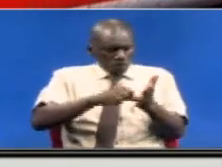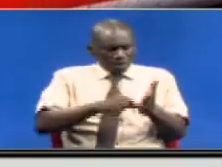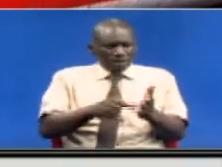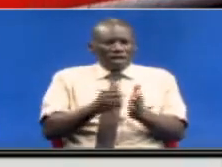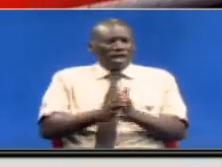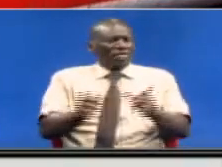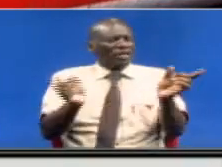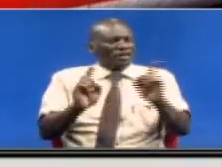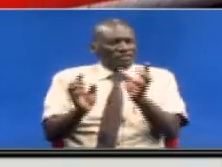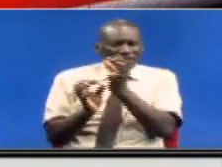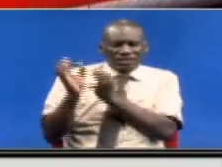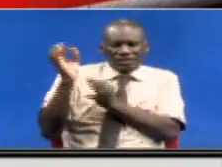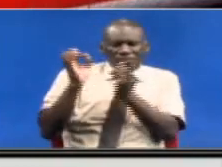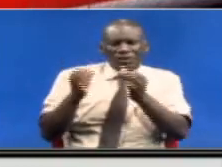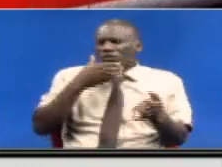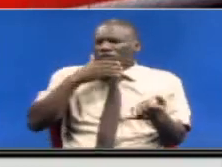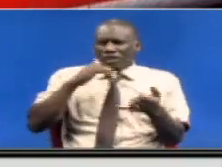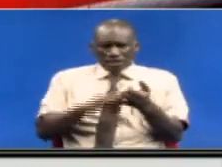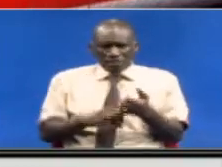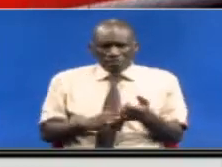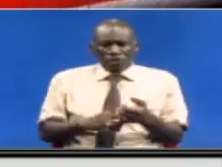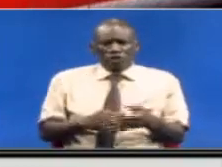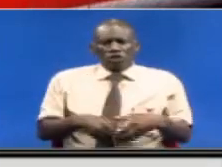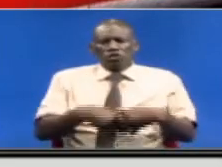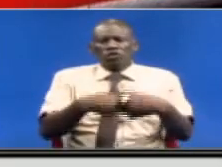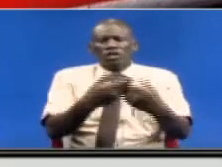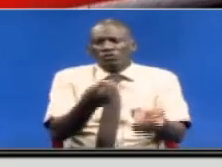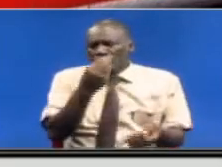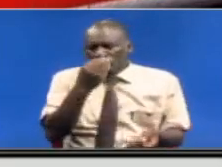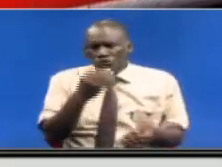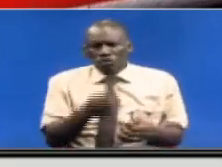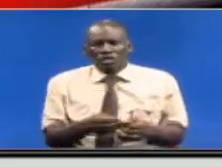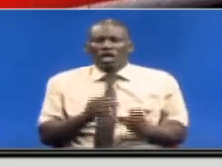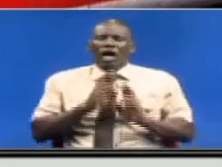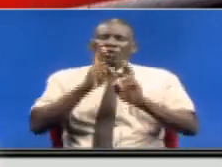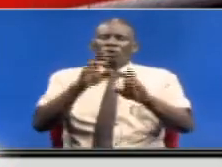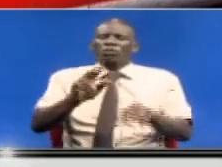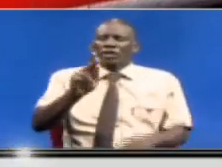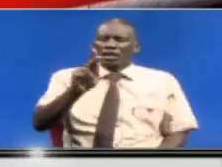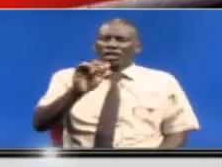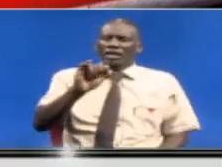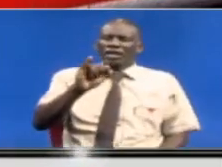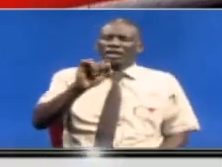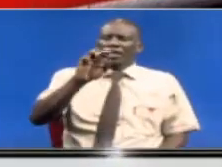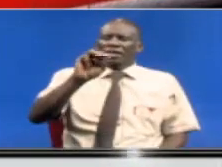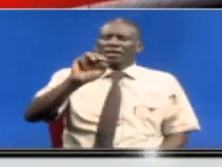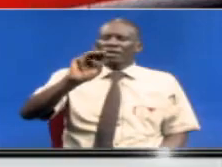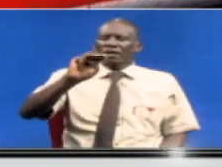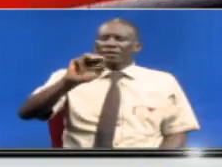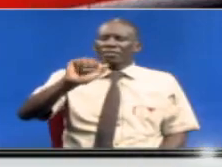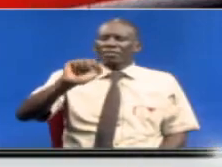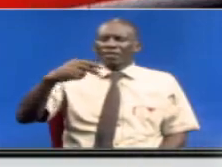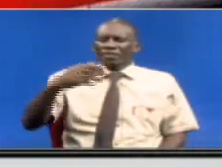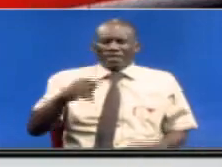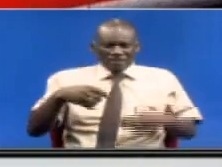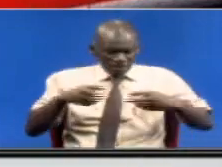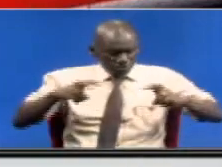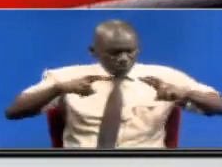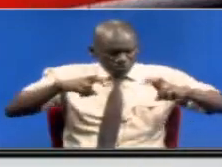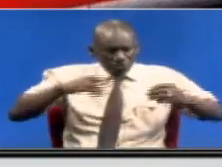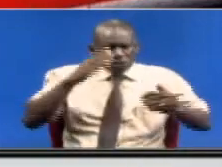depend on their husbands to put food on the table. Our reporter Margaret Kimathi sought to establish the truth in this